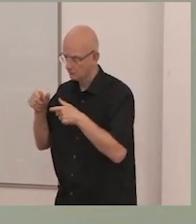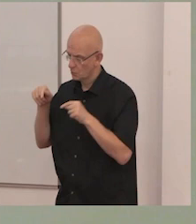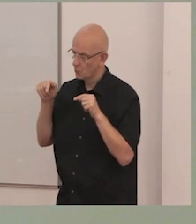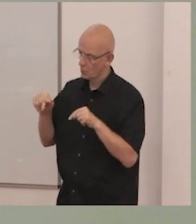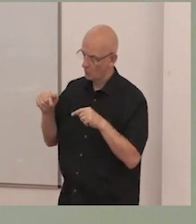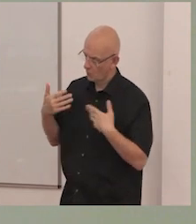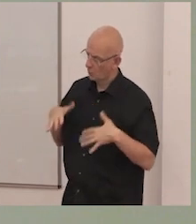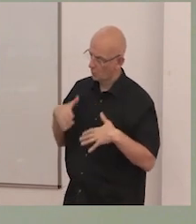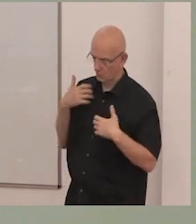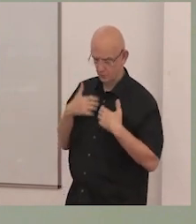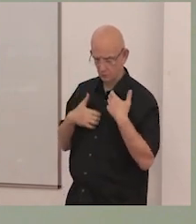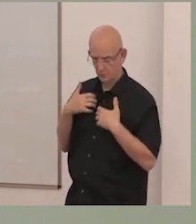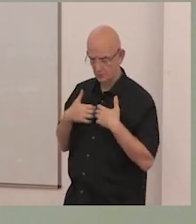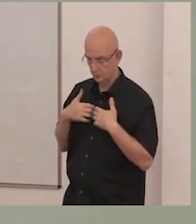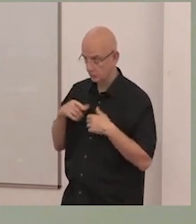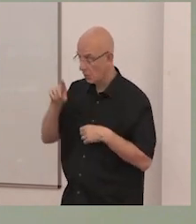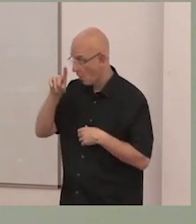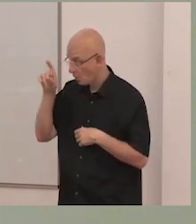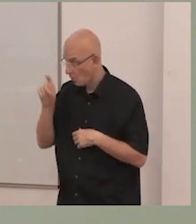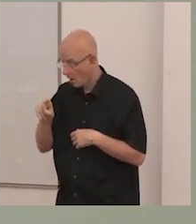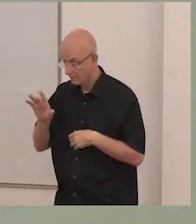"Oh, madam, most likely